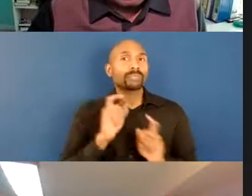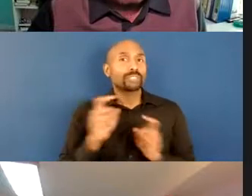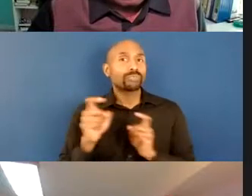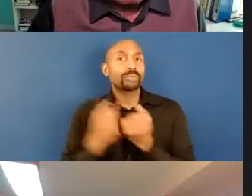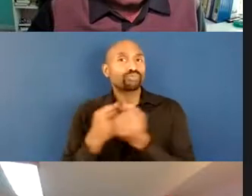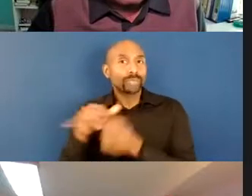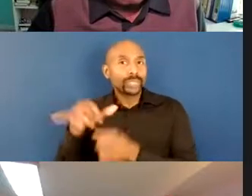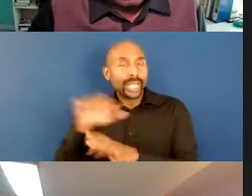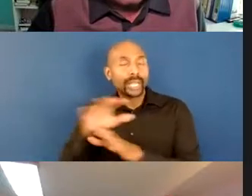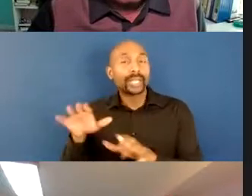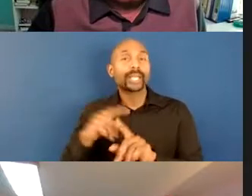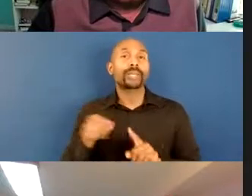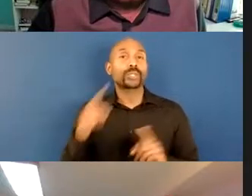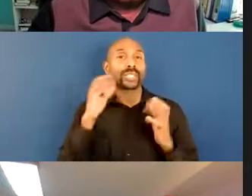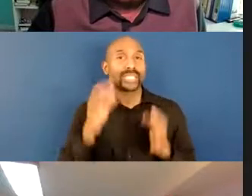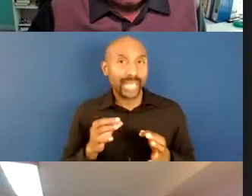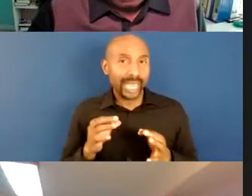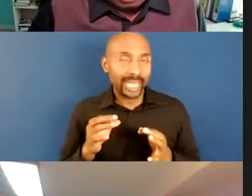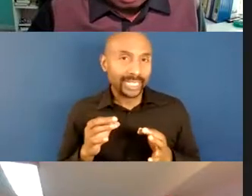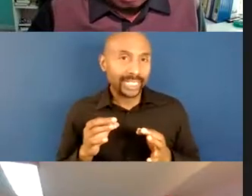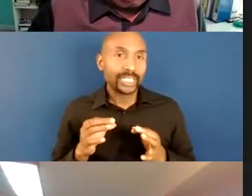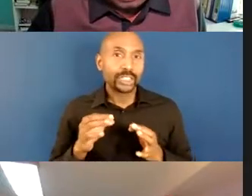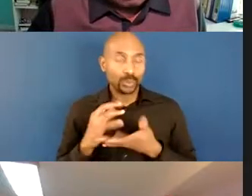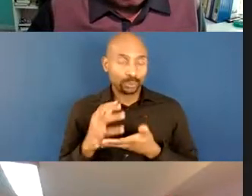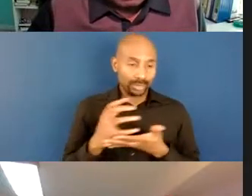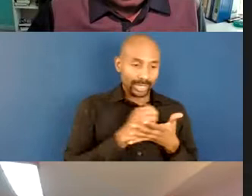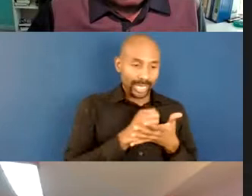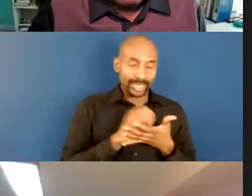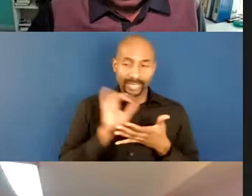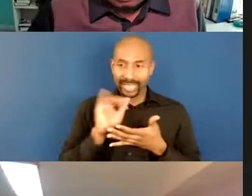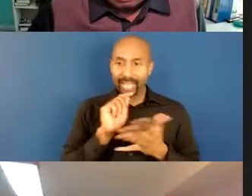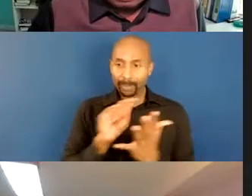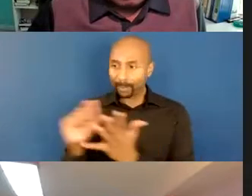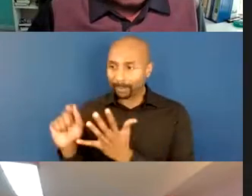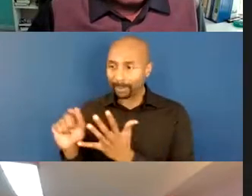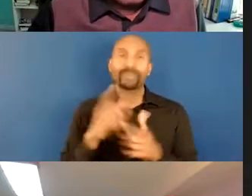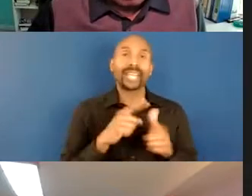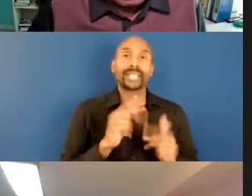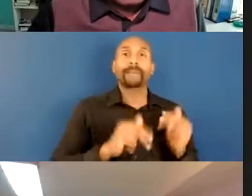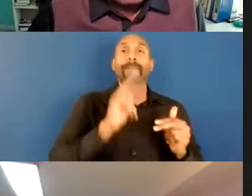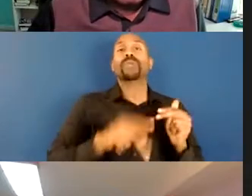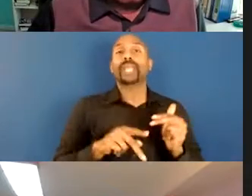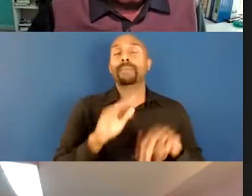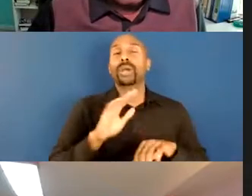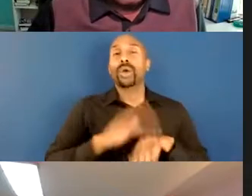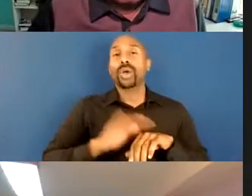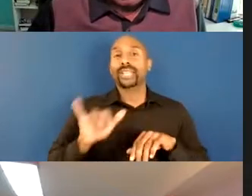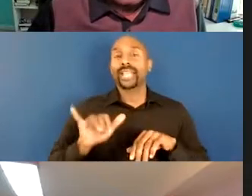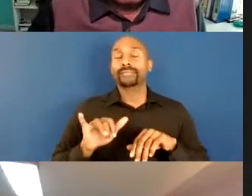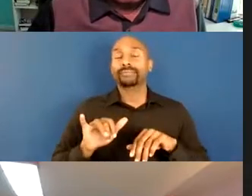to, in a cumulative kind of way, to build on it. Like Global IR, which attempts to